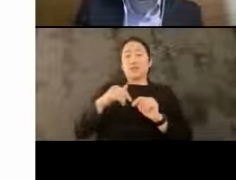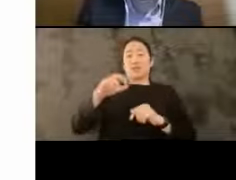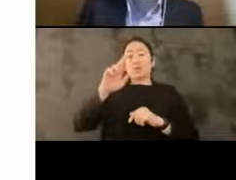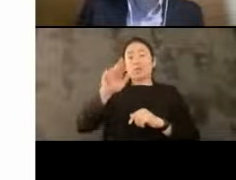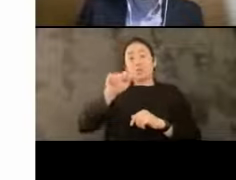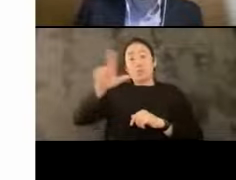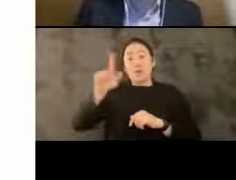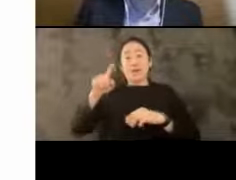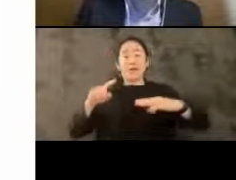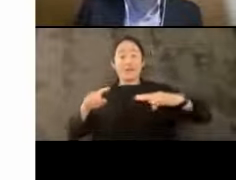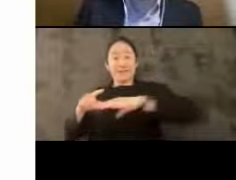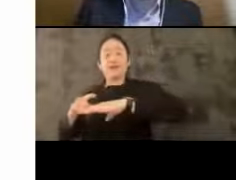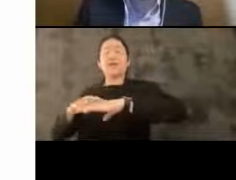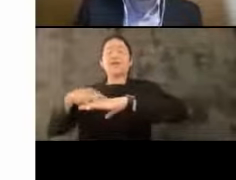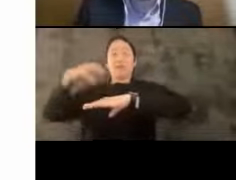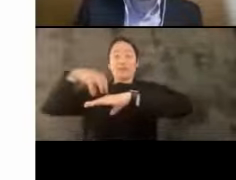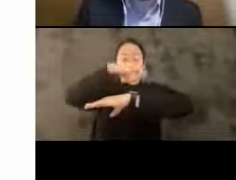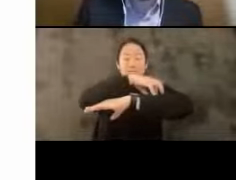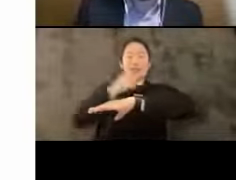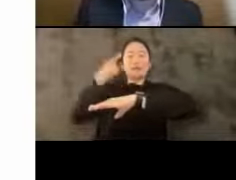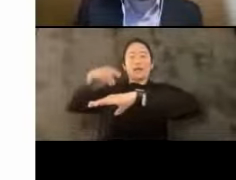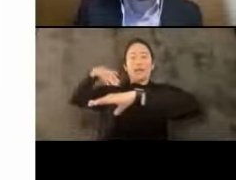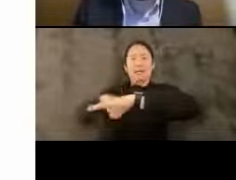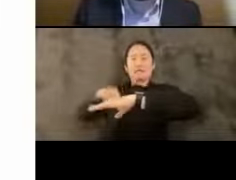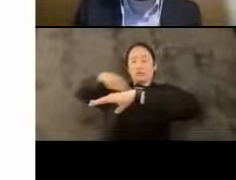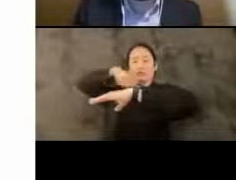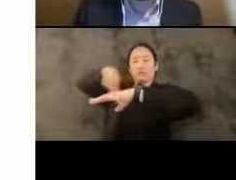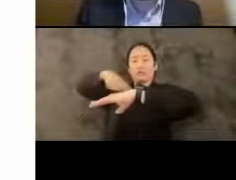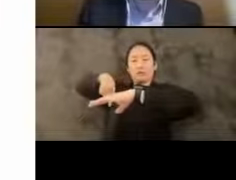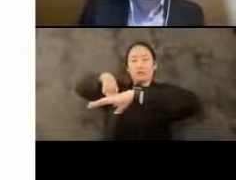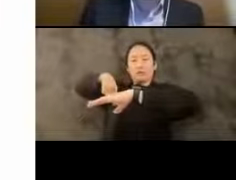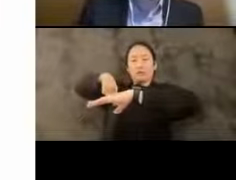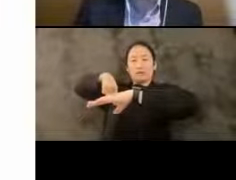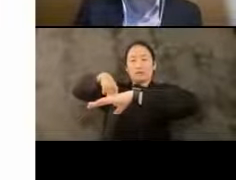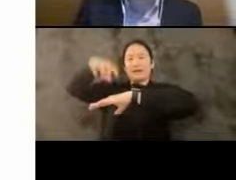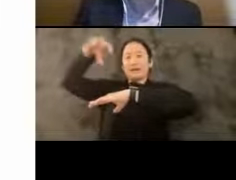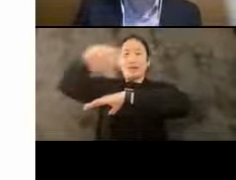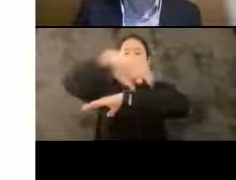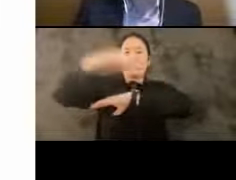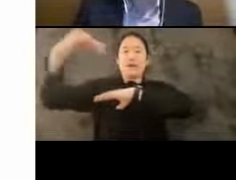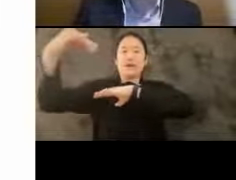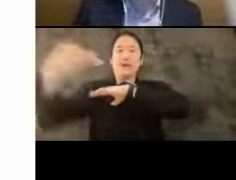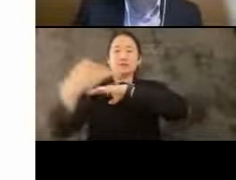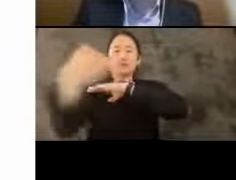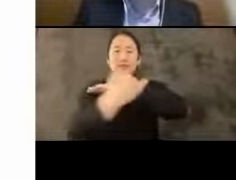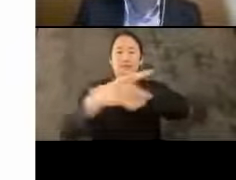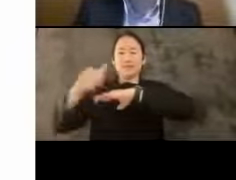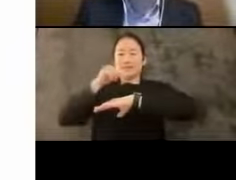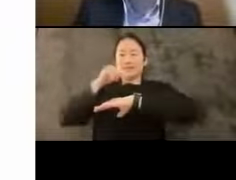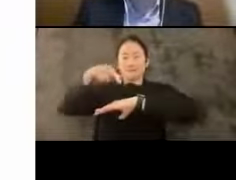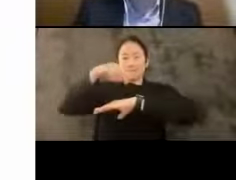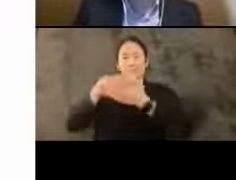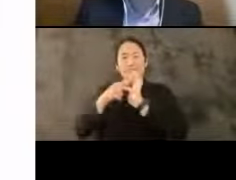of the access to the rail corridor just wasn't as easy as the on-street option.